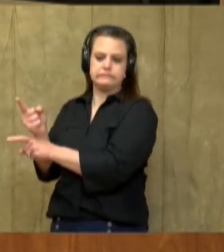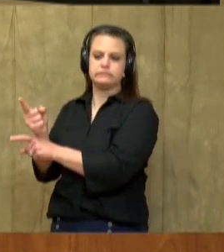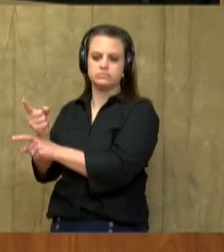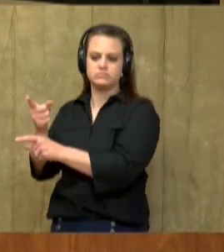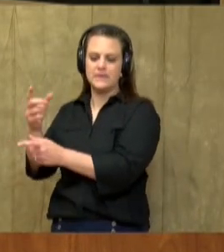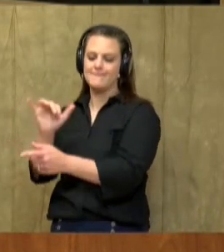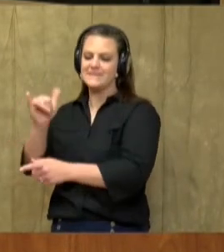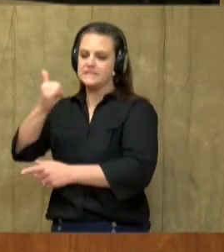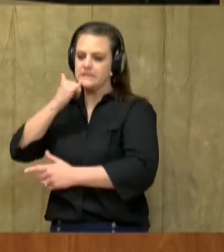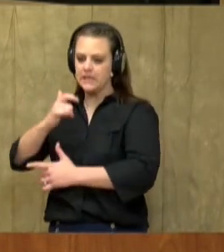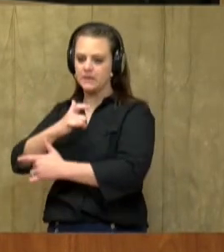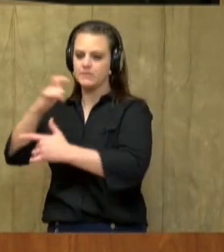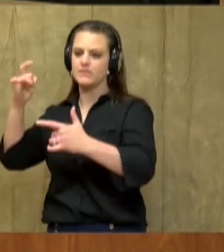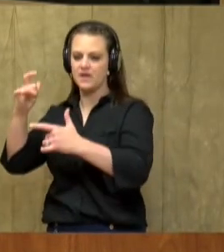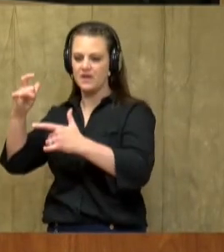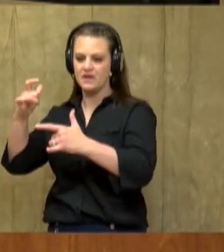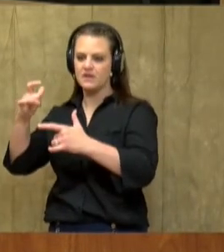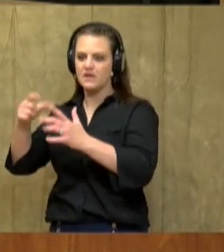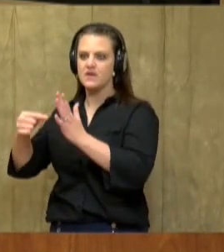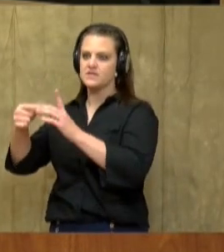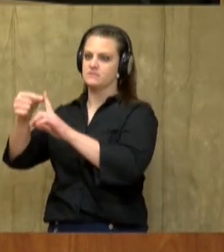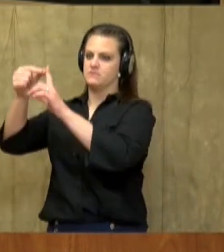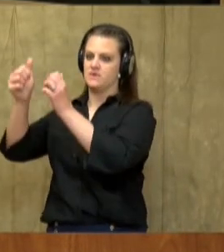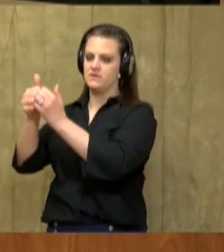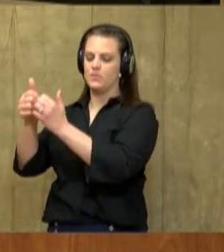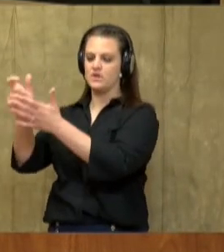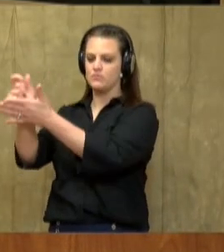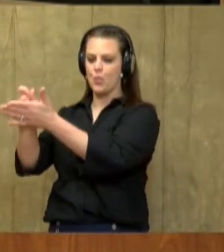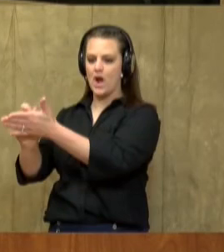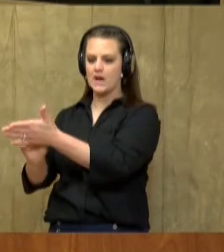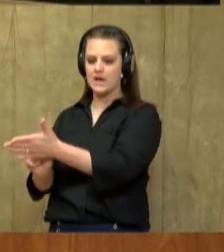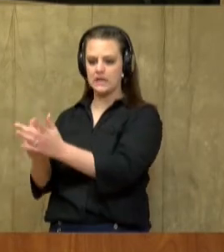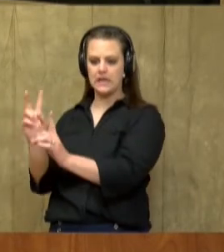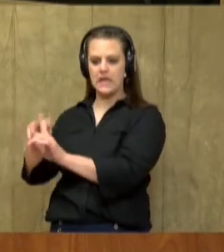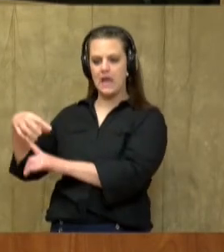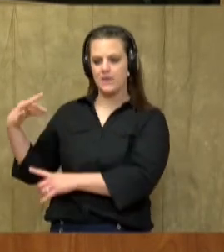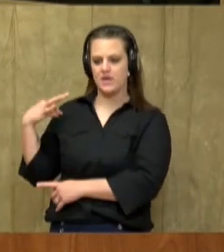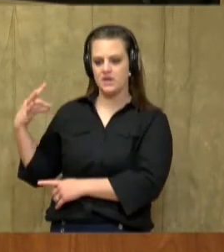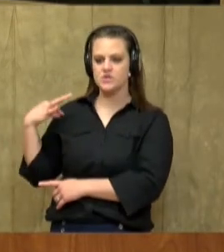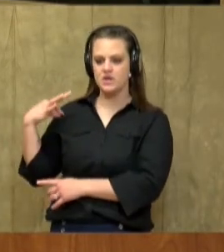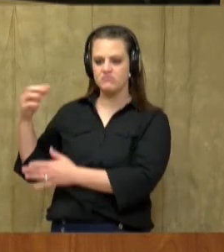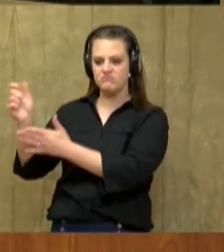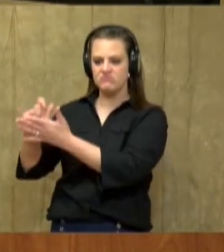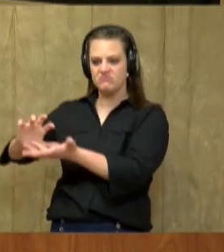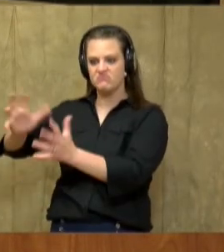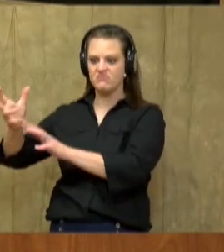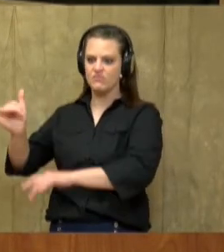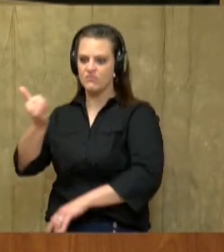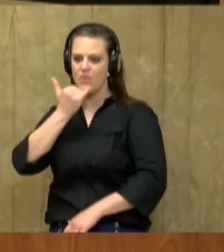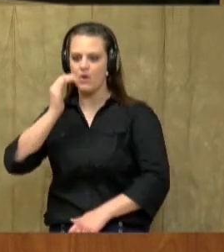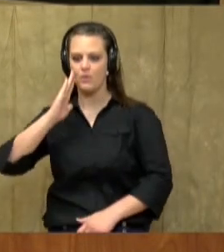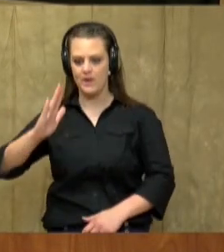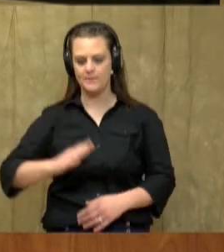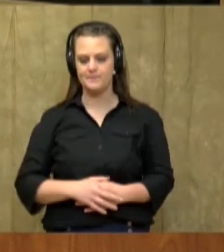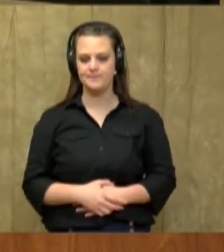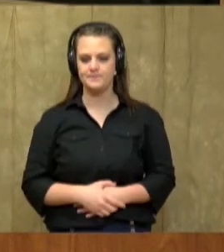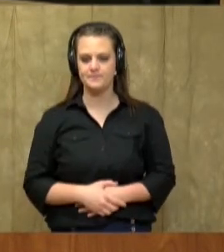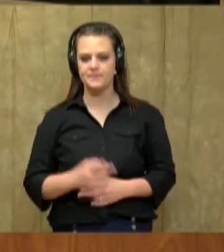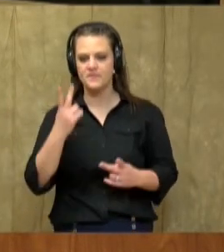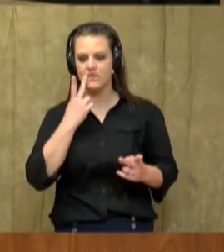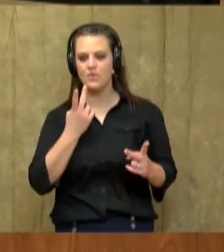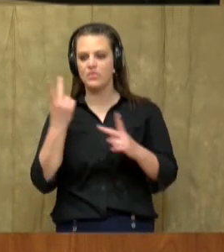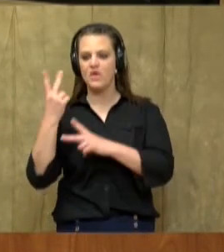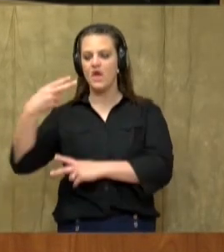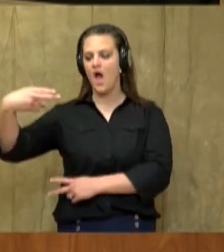your writing if you have to write for an application or something. Okay, so I want to look at this,